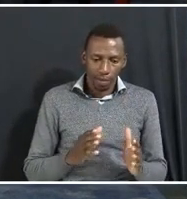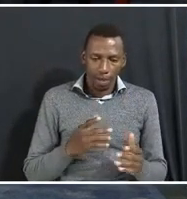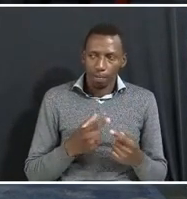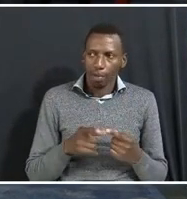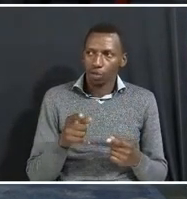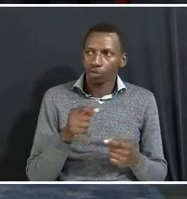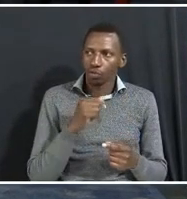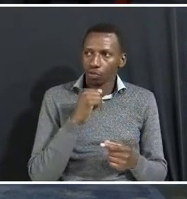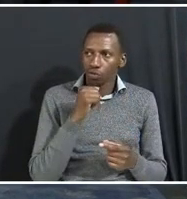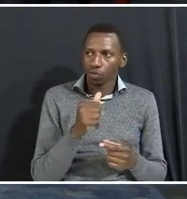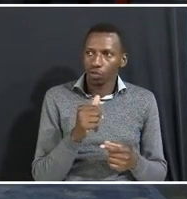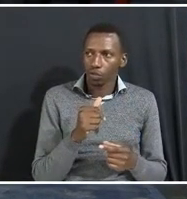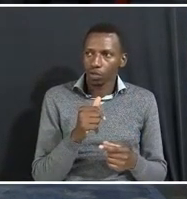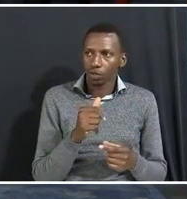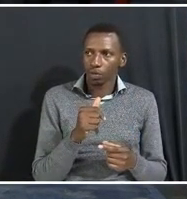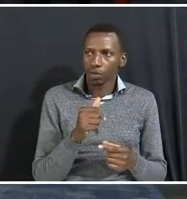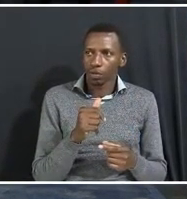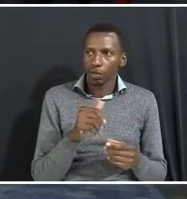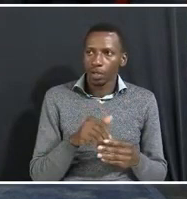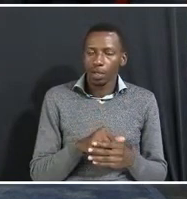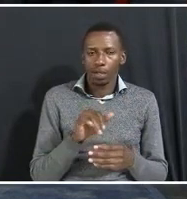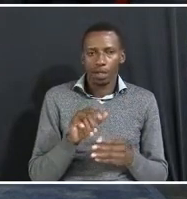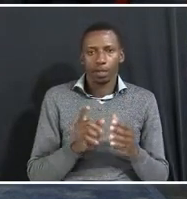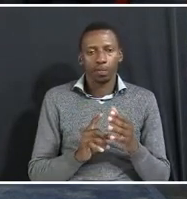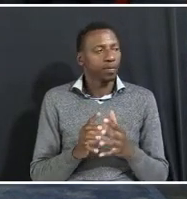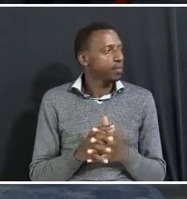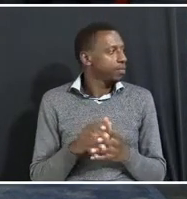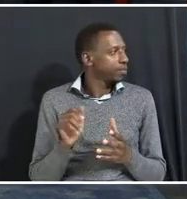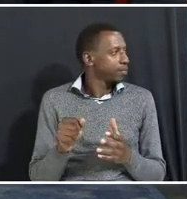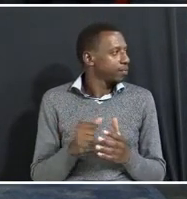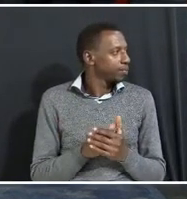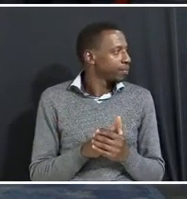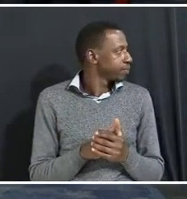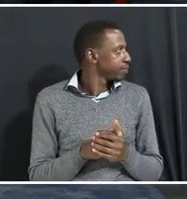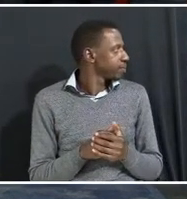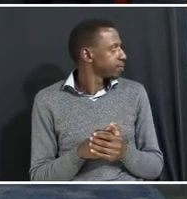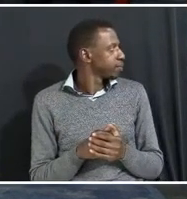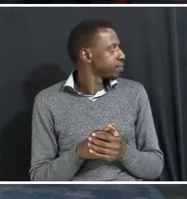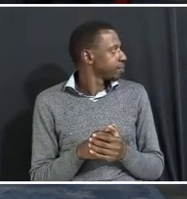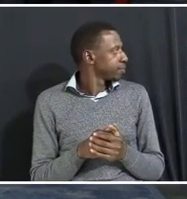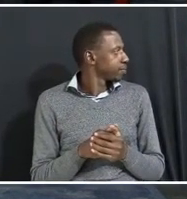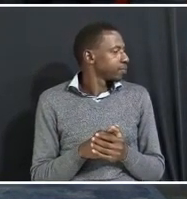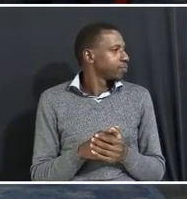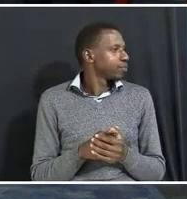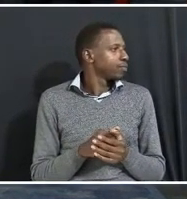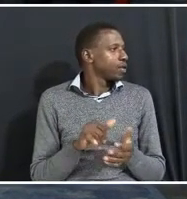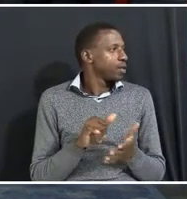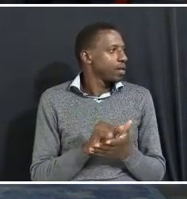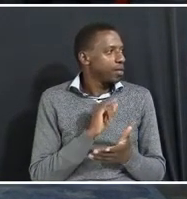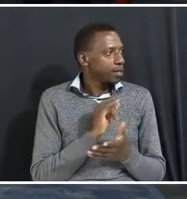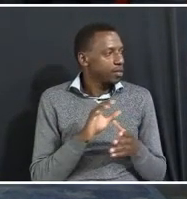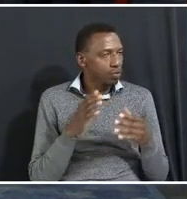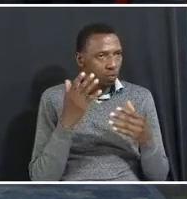to be in that ministry. Yes. So that is why